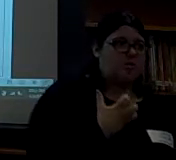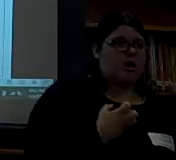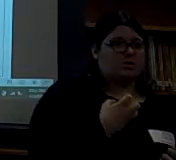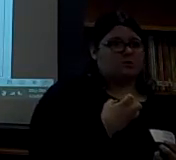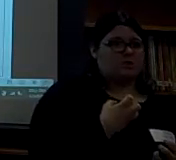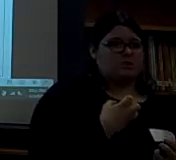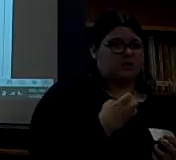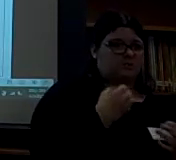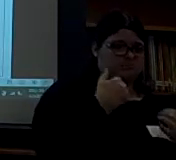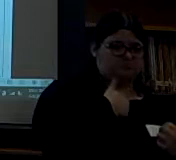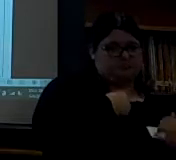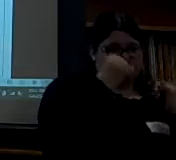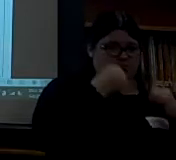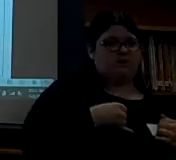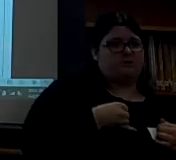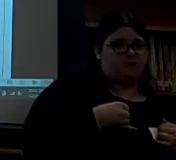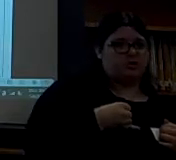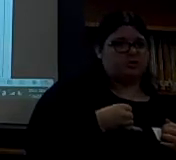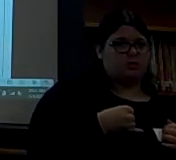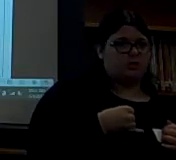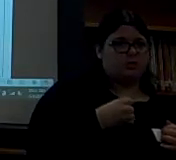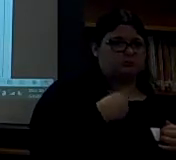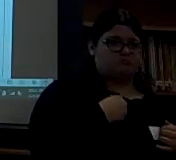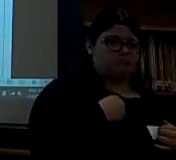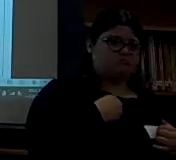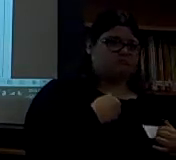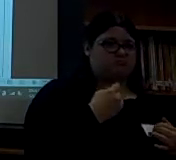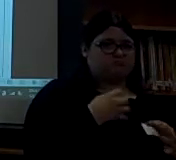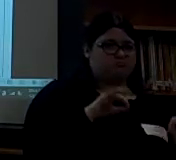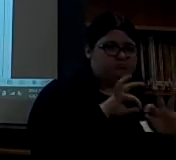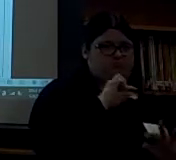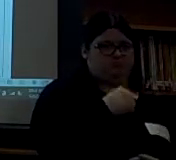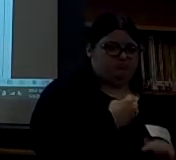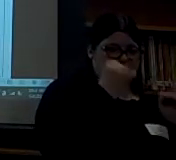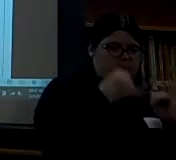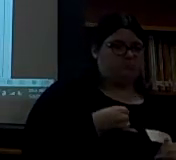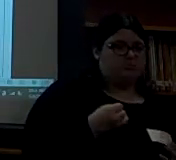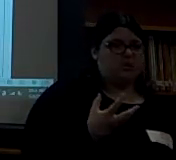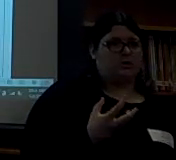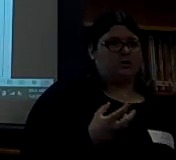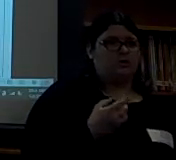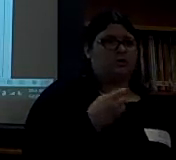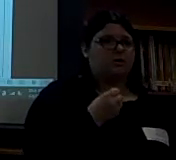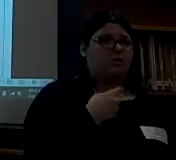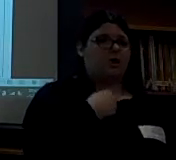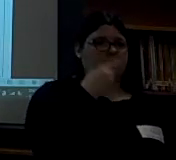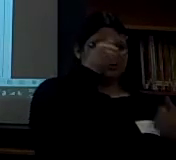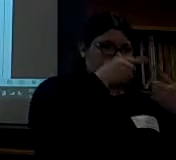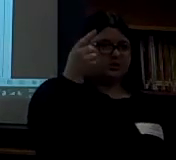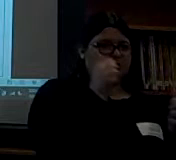yeah. or you say or the yeah. you know, guidance counselor says, whoever, right? Mm-hmm. Yeah. So